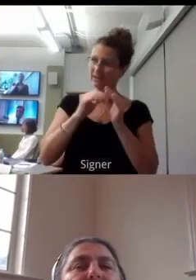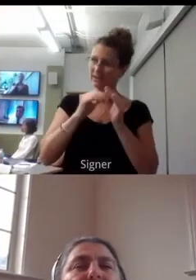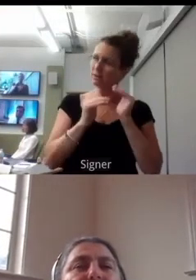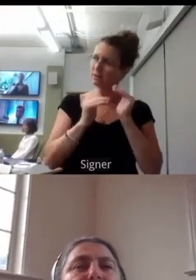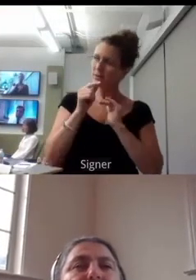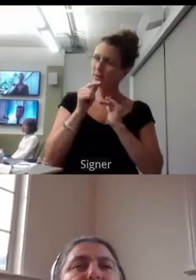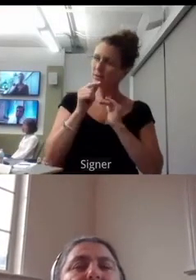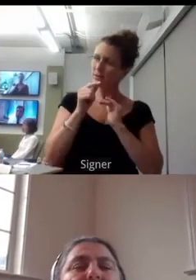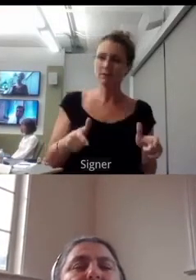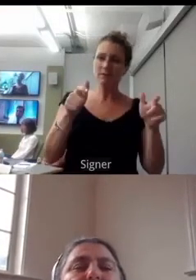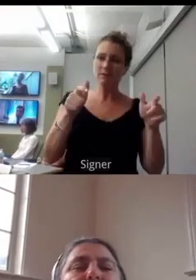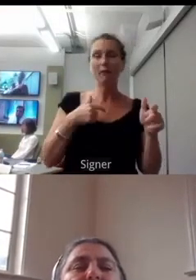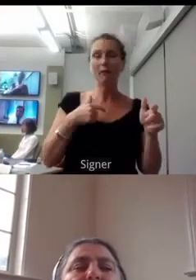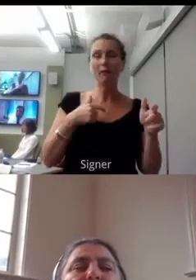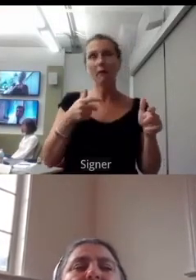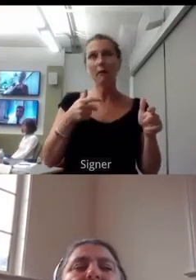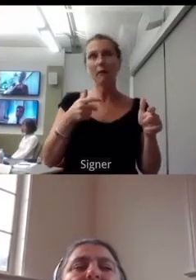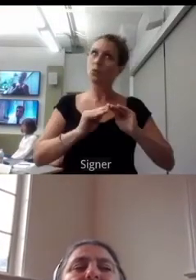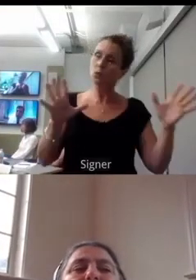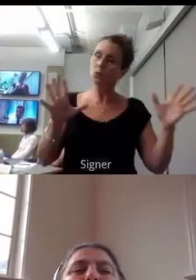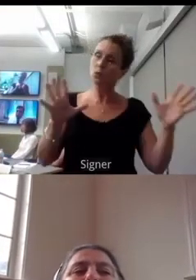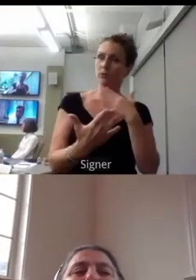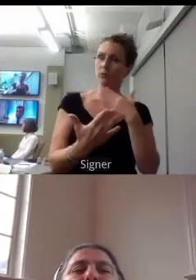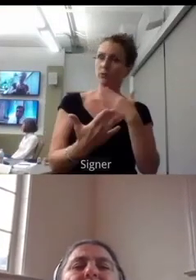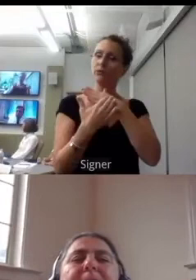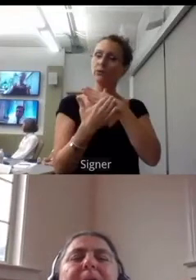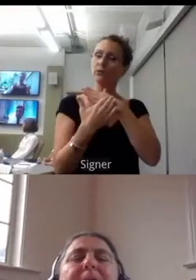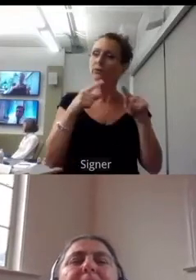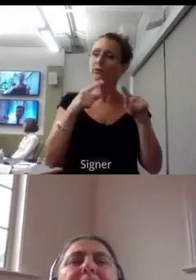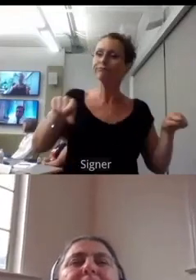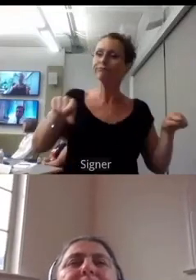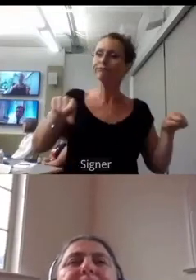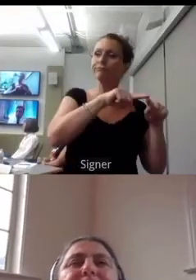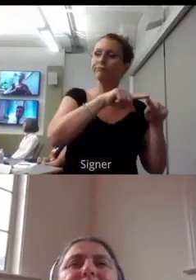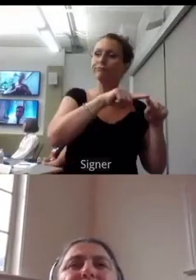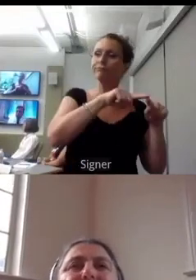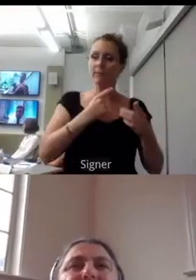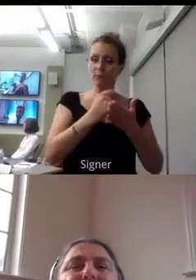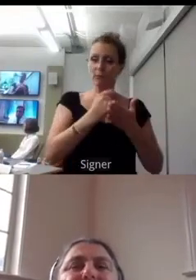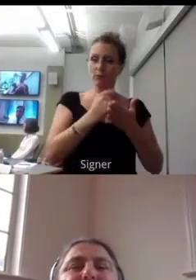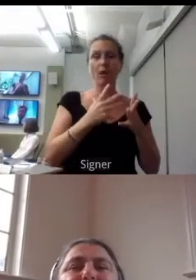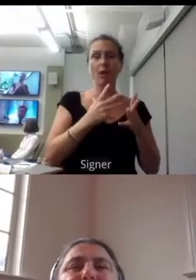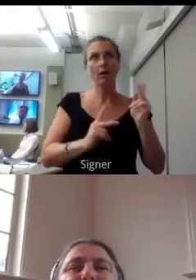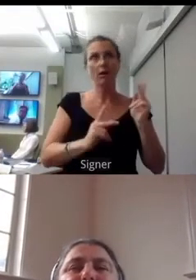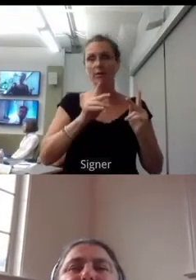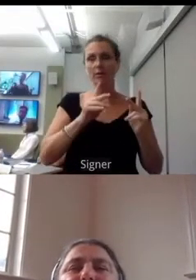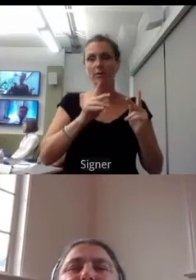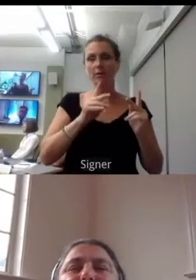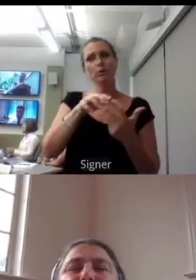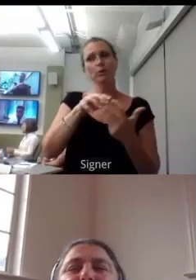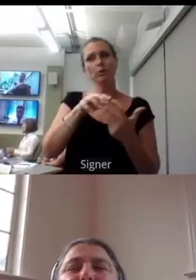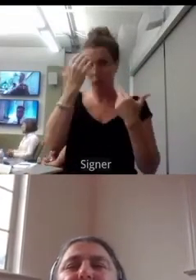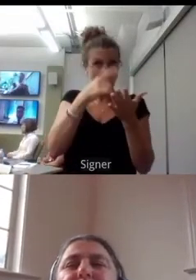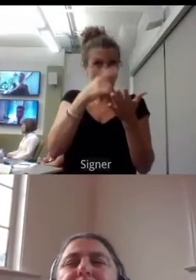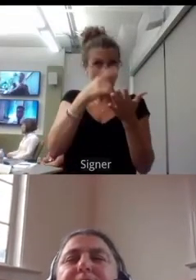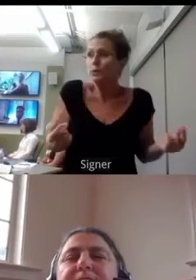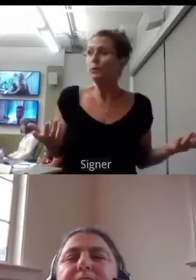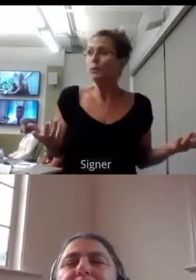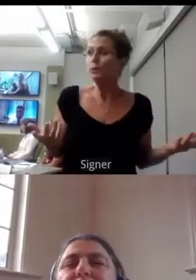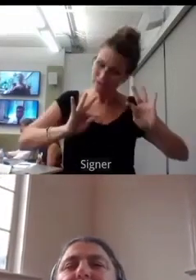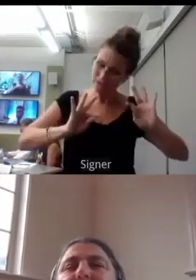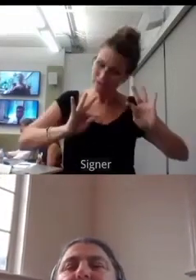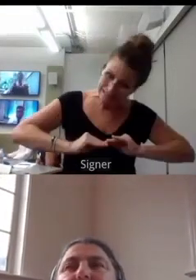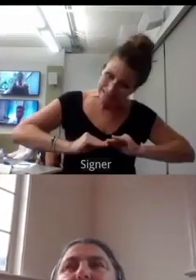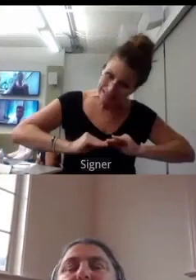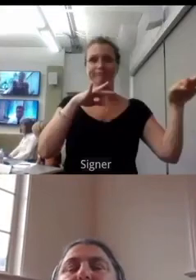my review, and there was a great deal of confusion about it. So I would think that that's another area where looking at what the Americans have